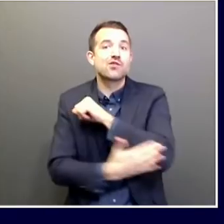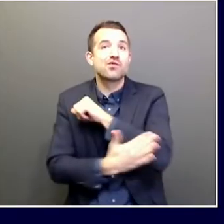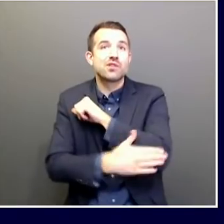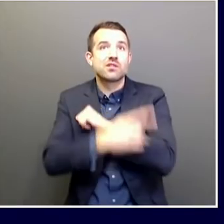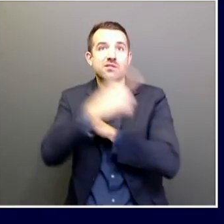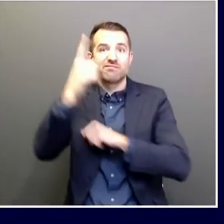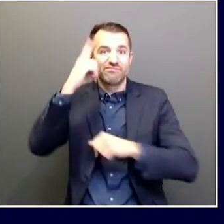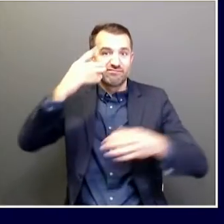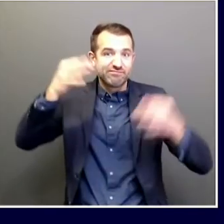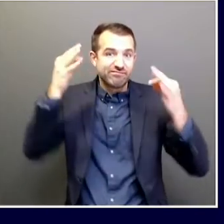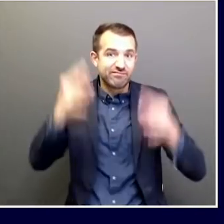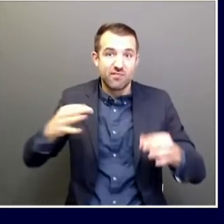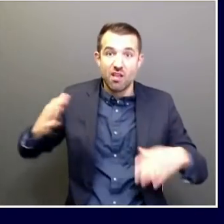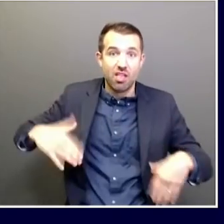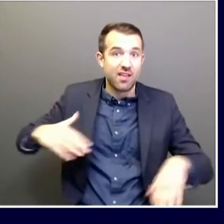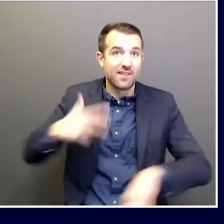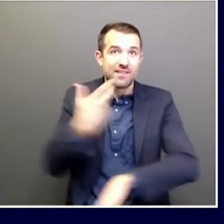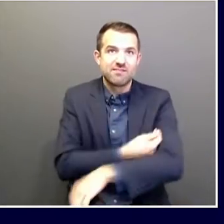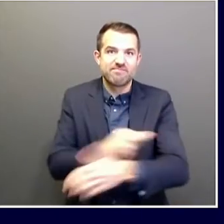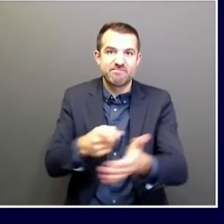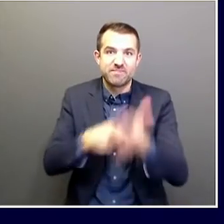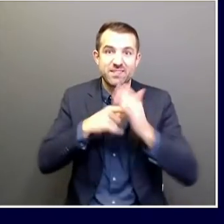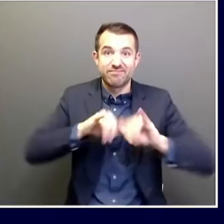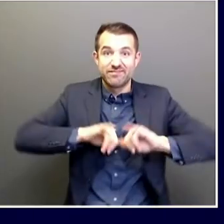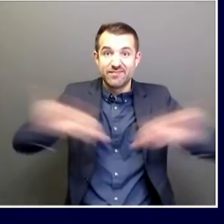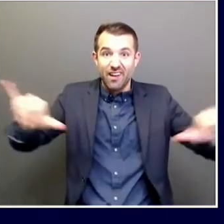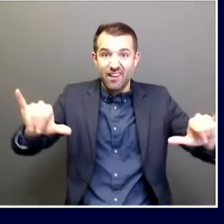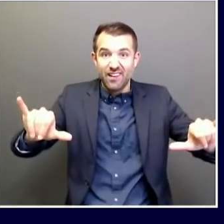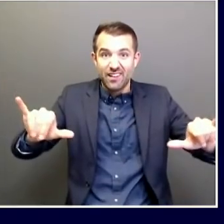this announcement is going to mitigate some of that spread?